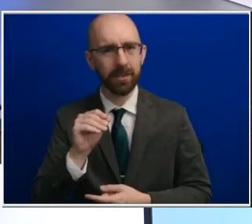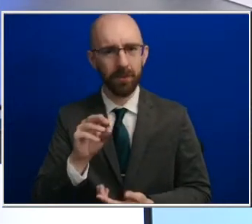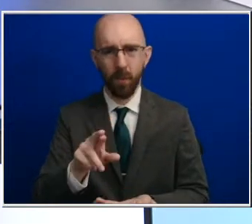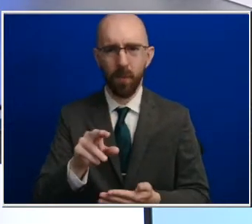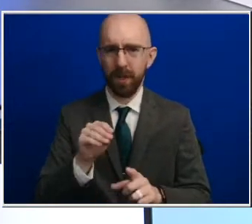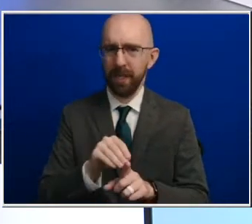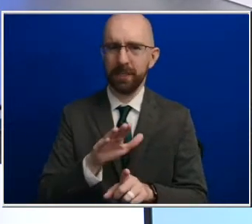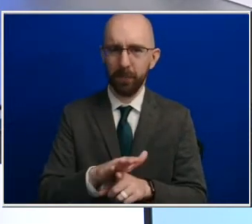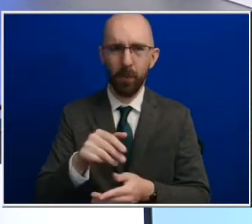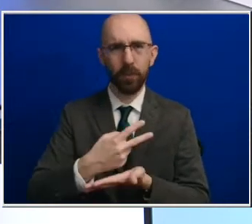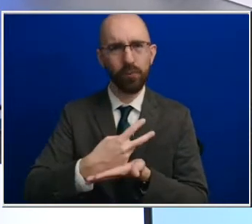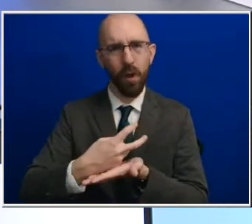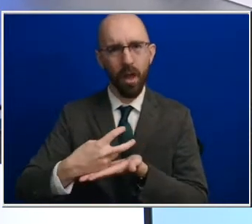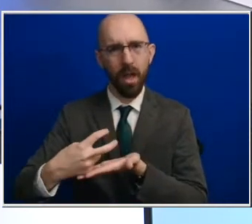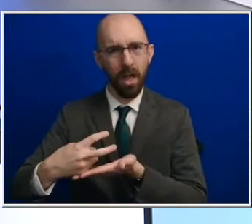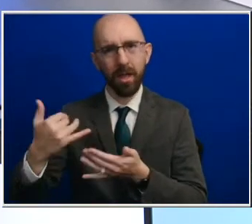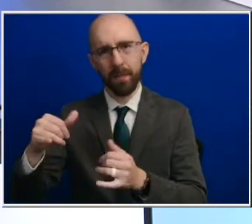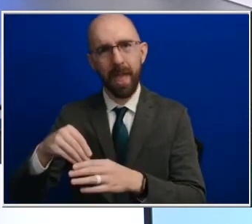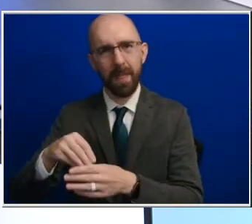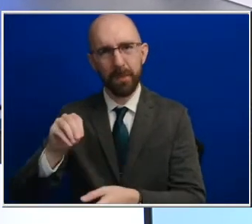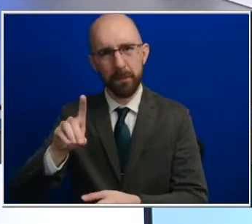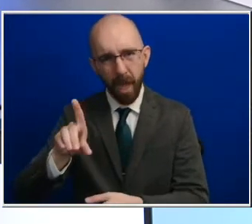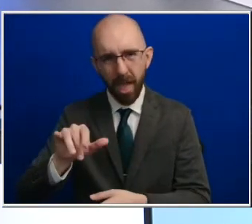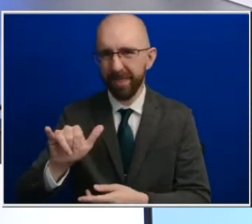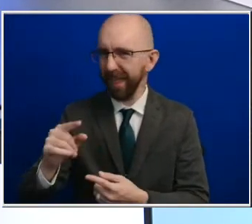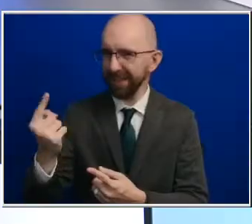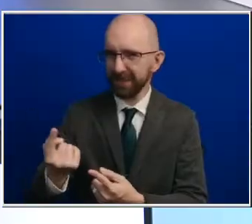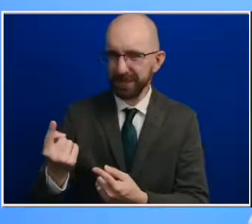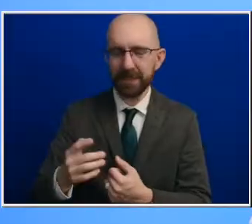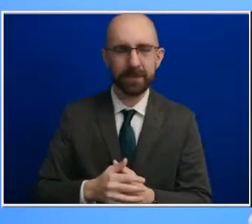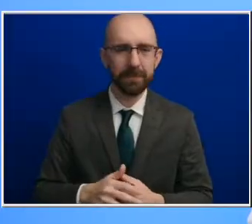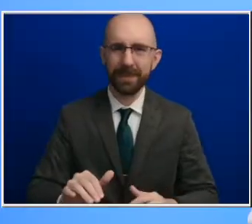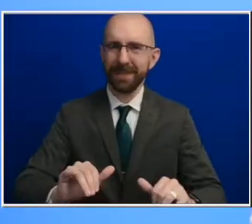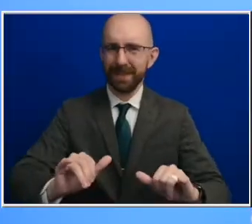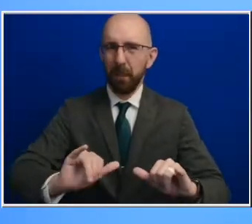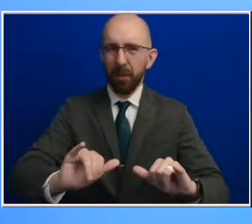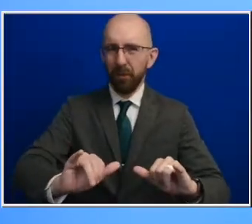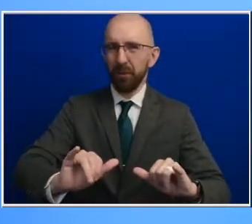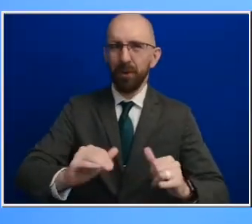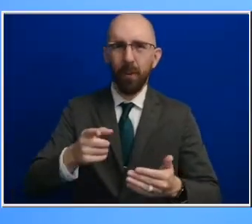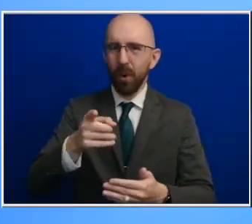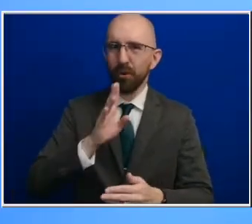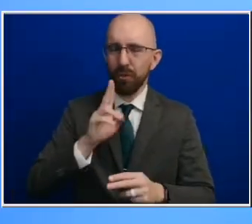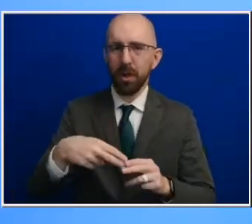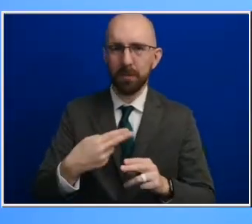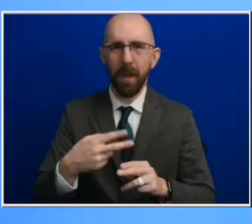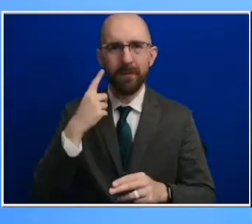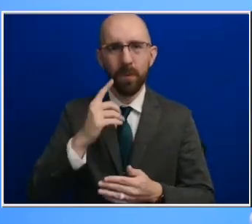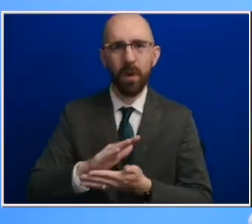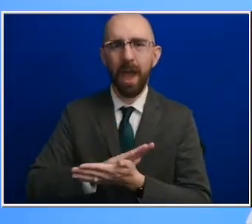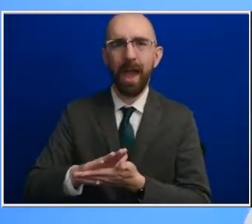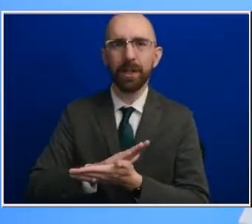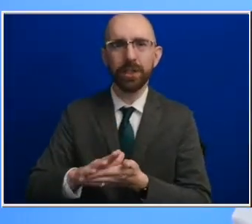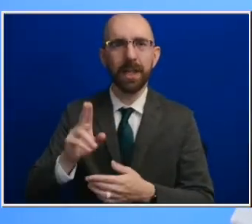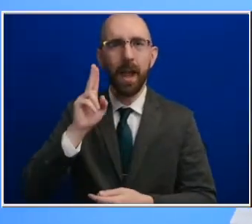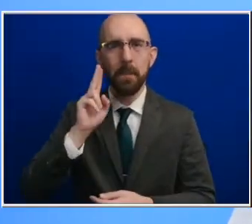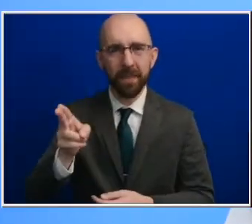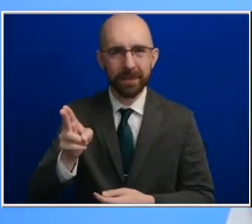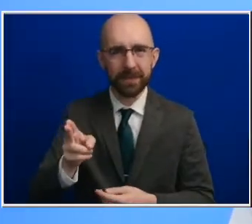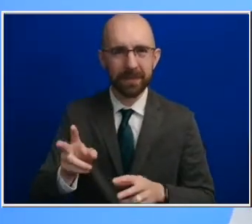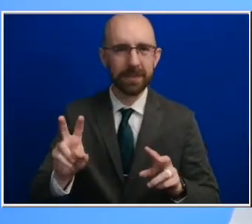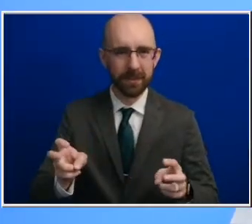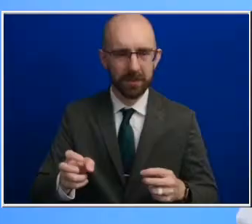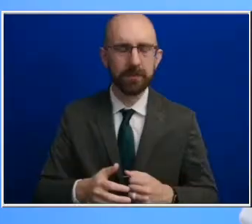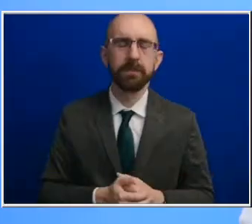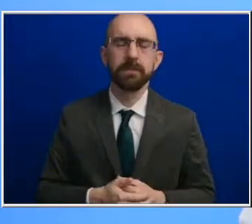the floor, go out and play in the mud? Is that? That is very similar to what you're talking about for the hygiene hypothesis. Yeah. So, you know,